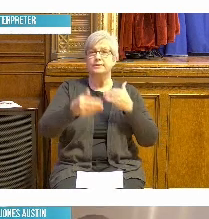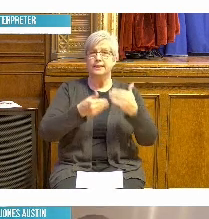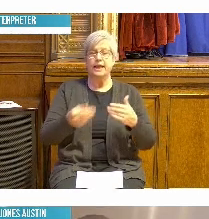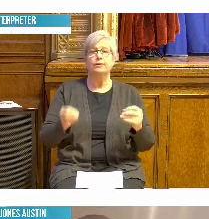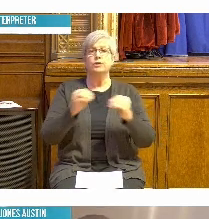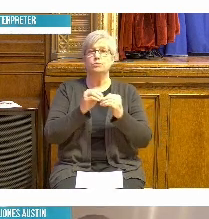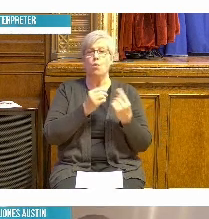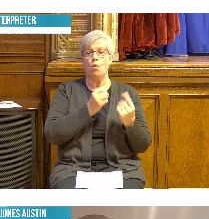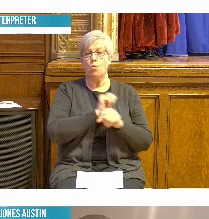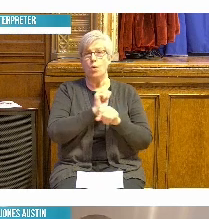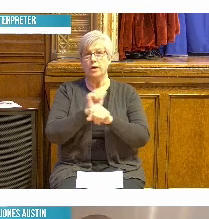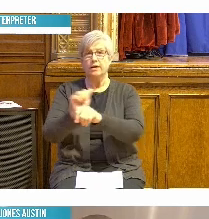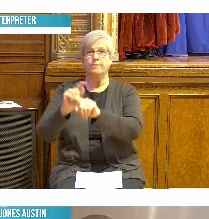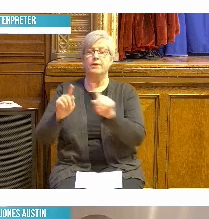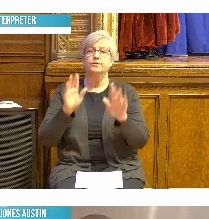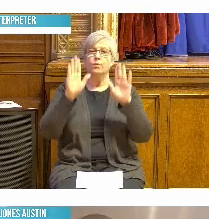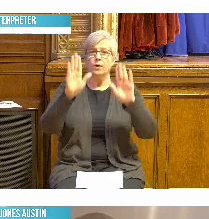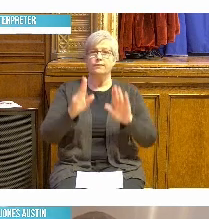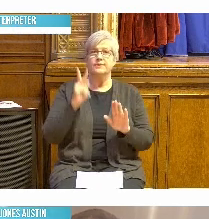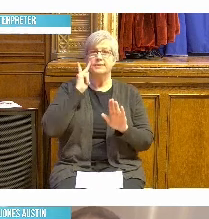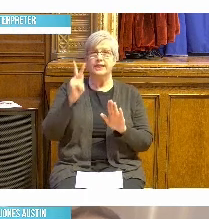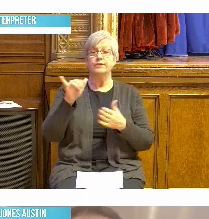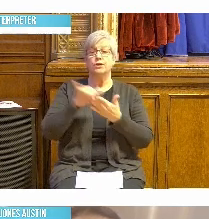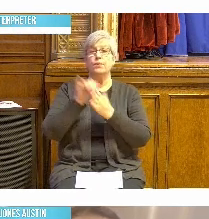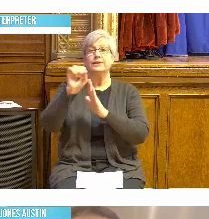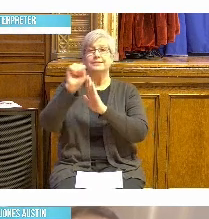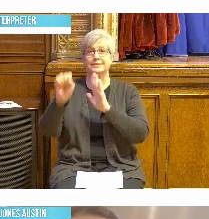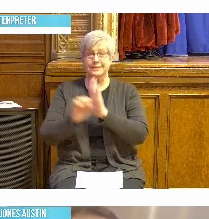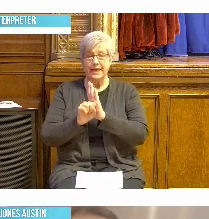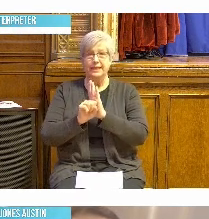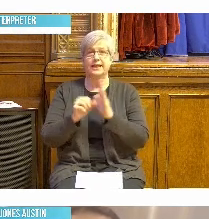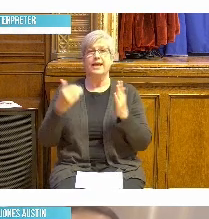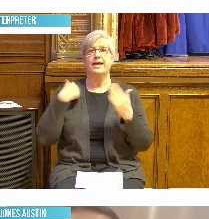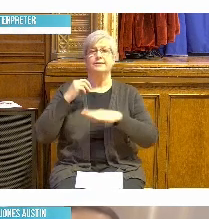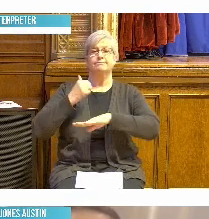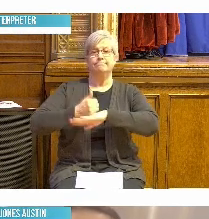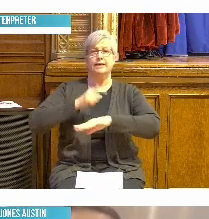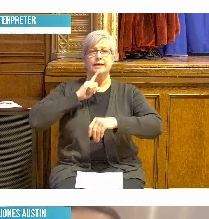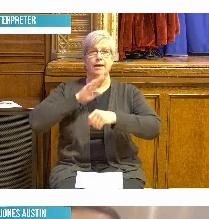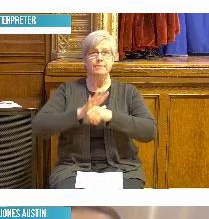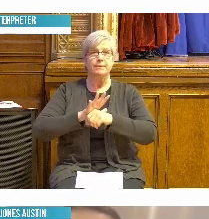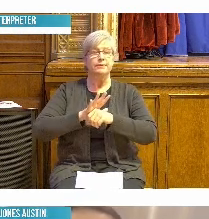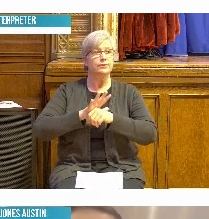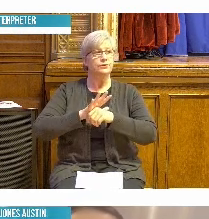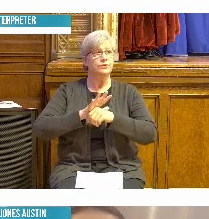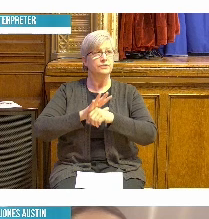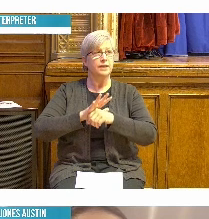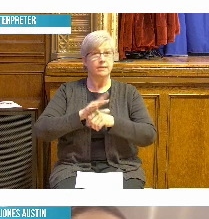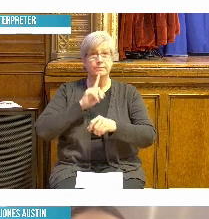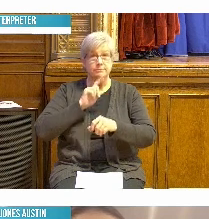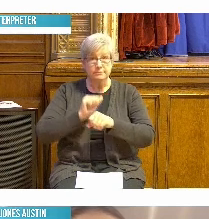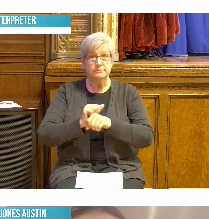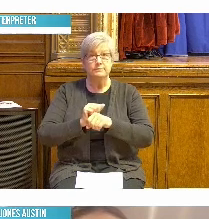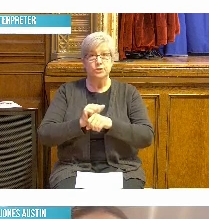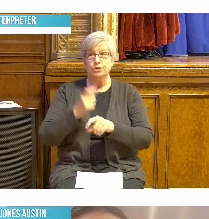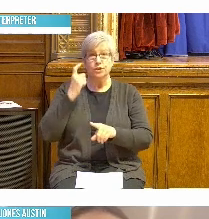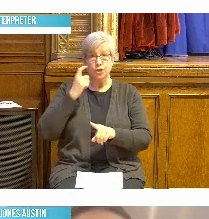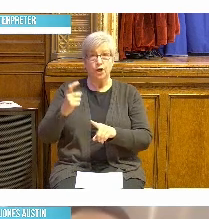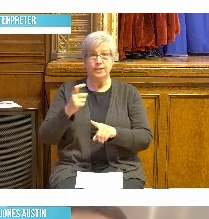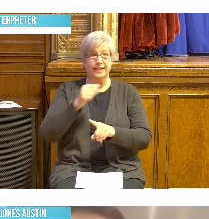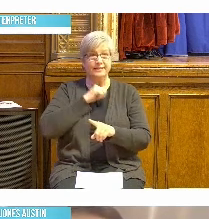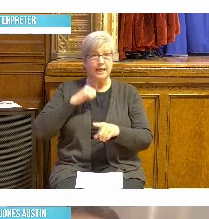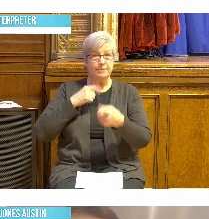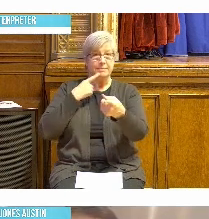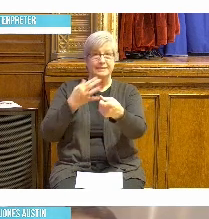do, but it is wonderful to see that the state of New York has made a commitment, literally just heard the assemblyman